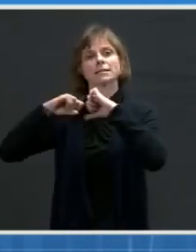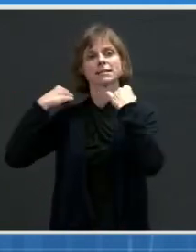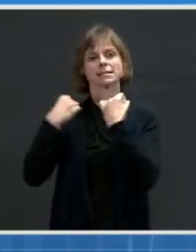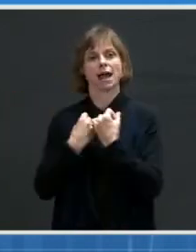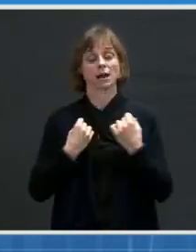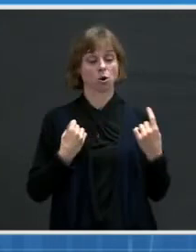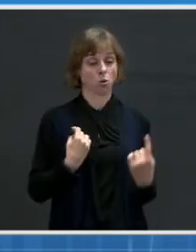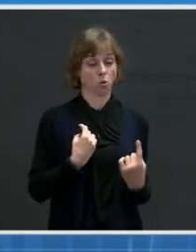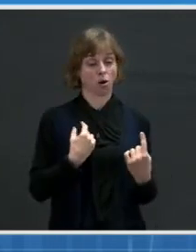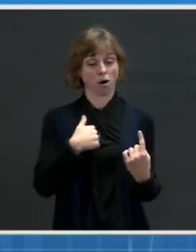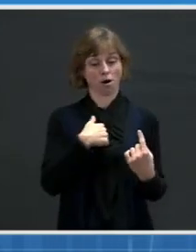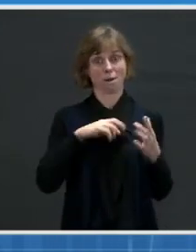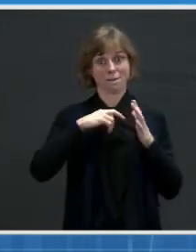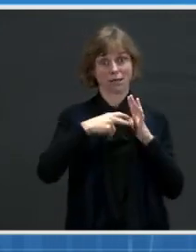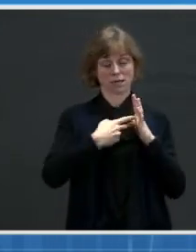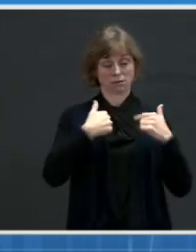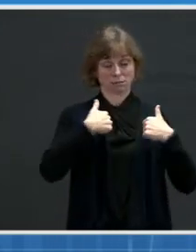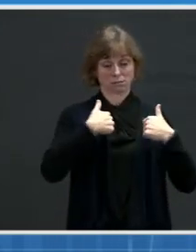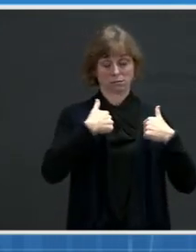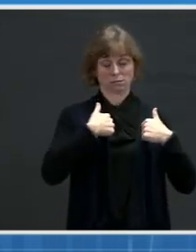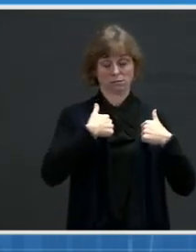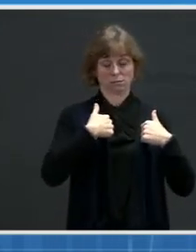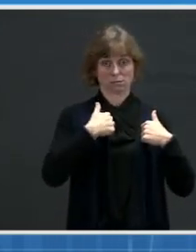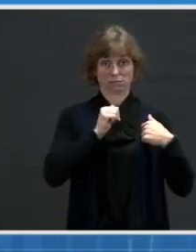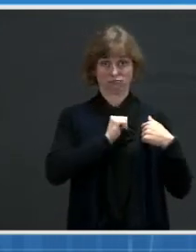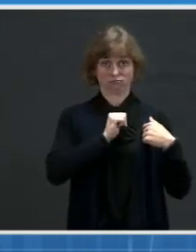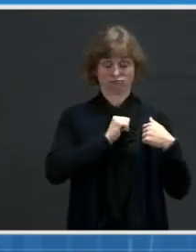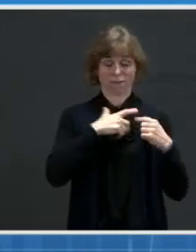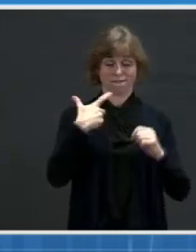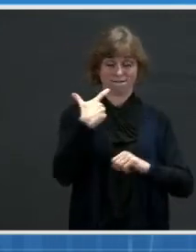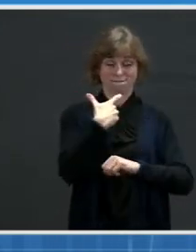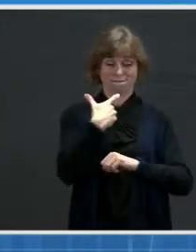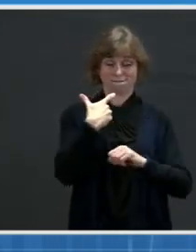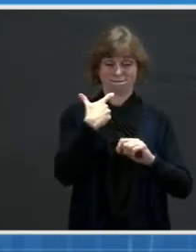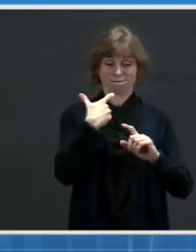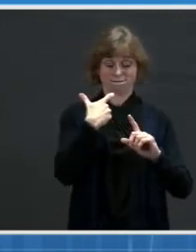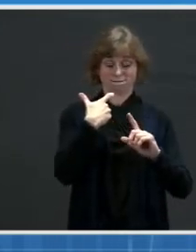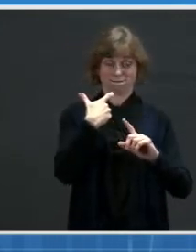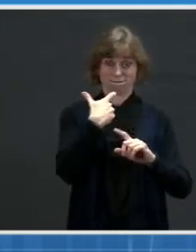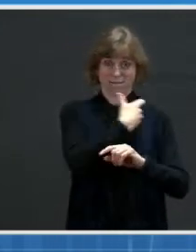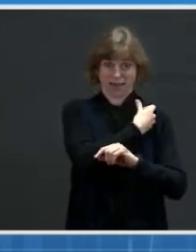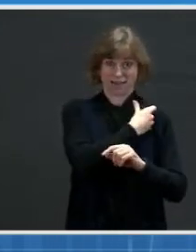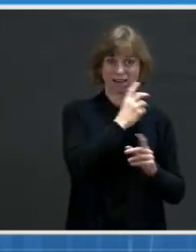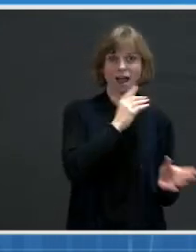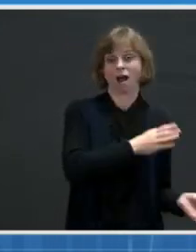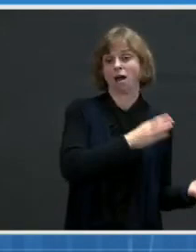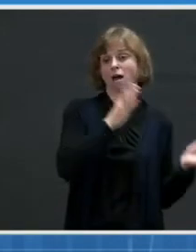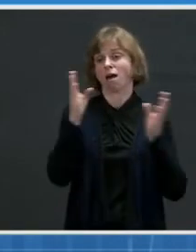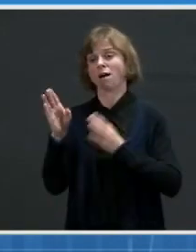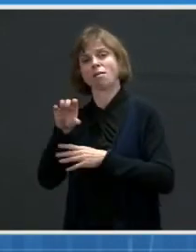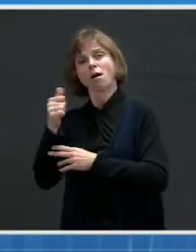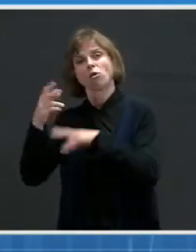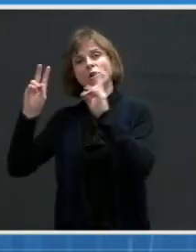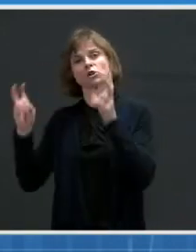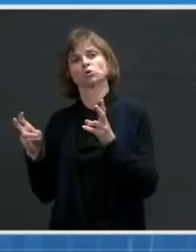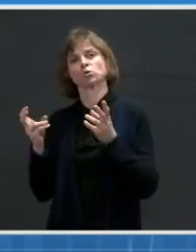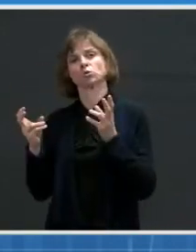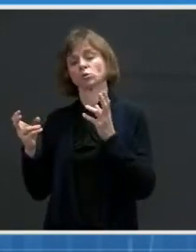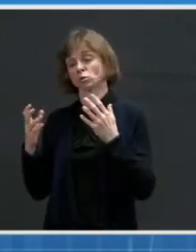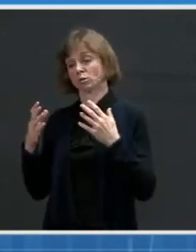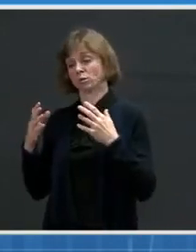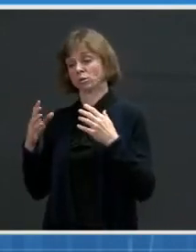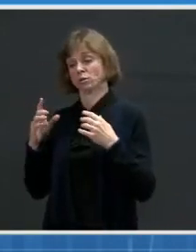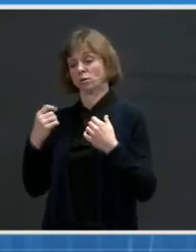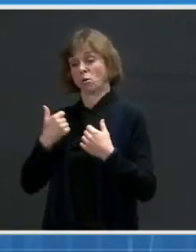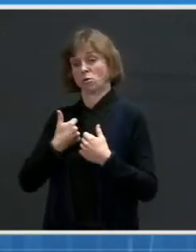being vaccinated, and the other relates to the number of people and the relative percentage of people in society that will